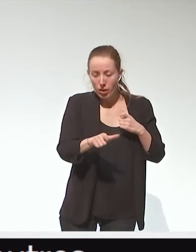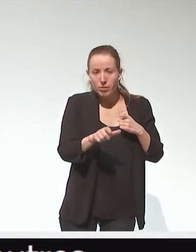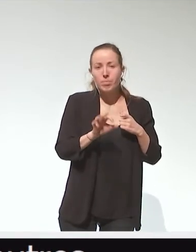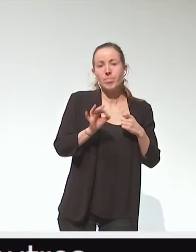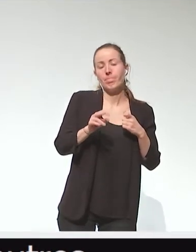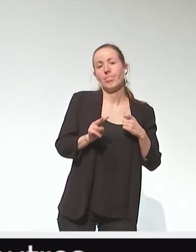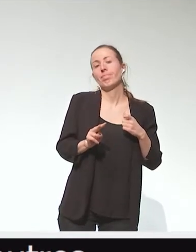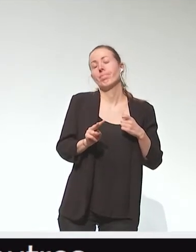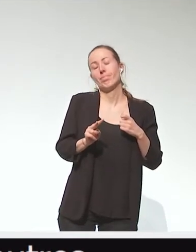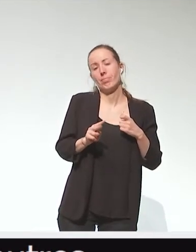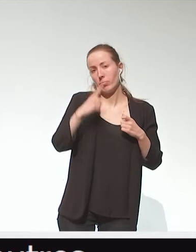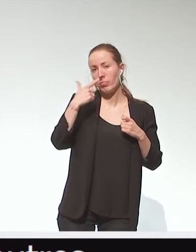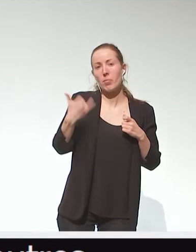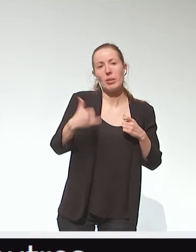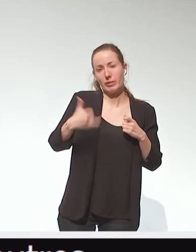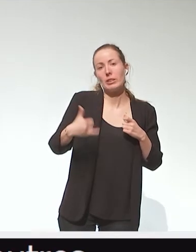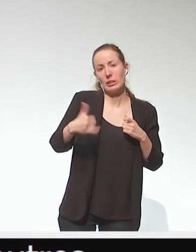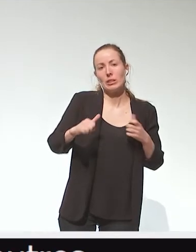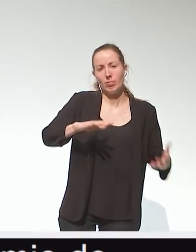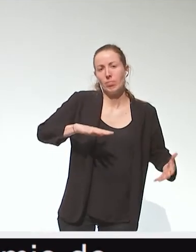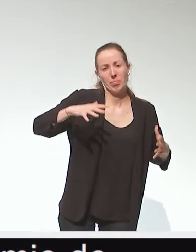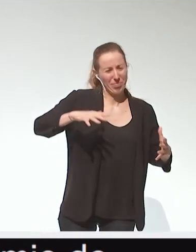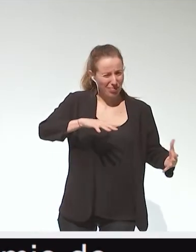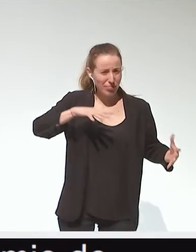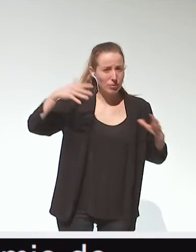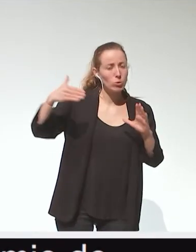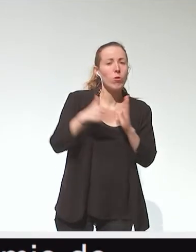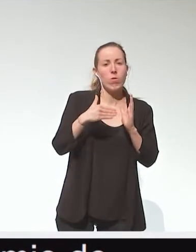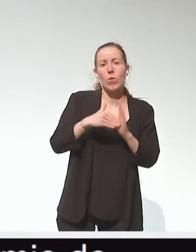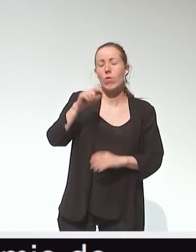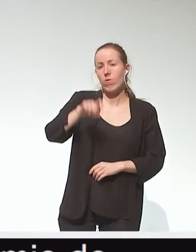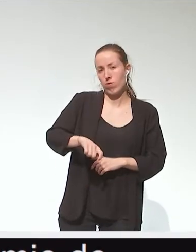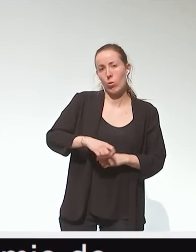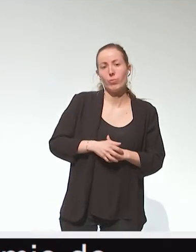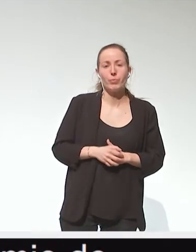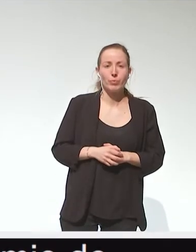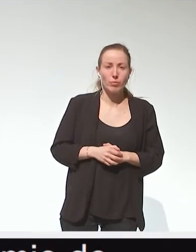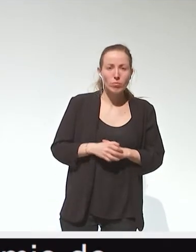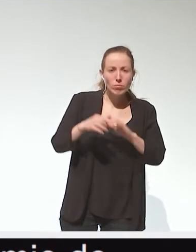In the face of the COVID-19 pandemic, there is a need to further improve those measures.